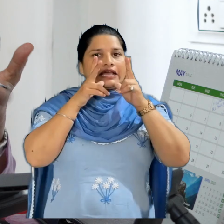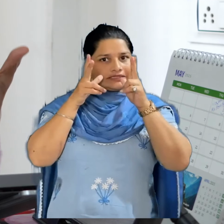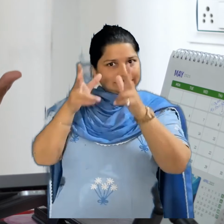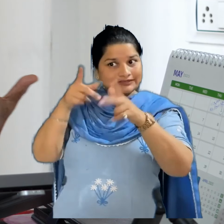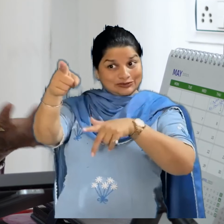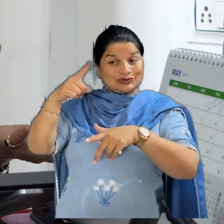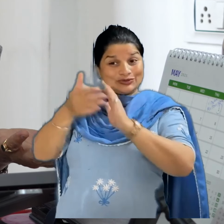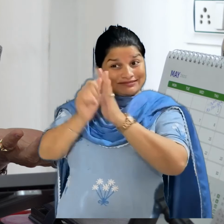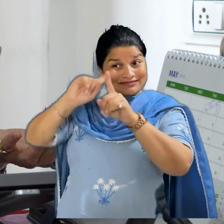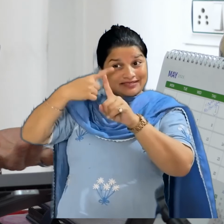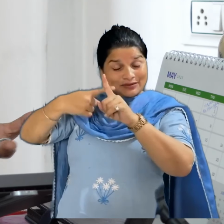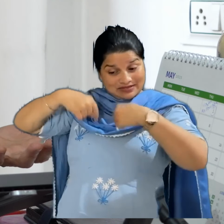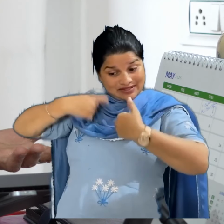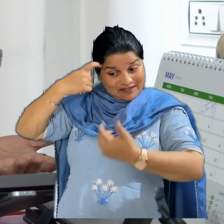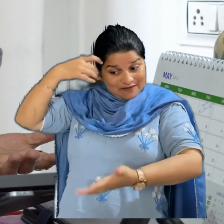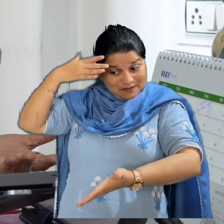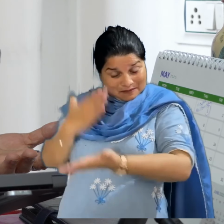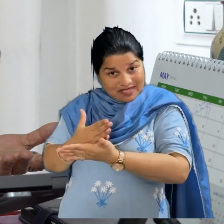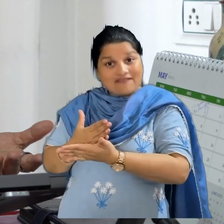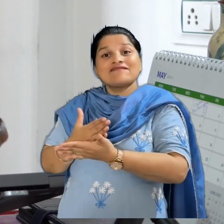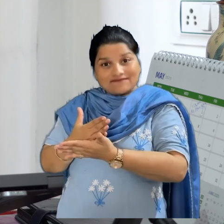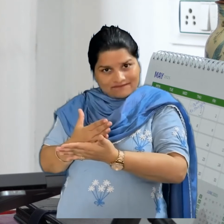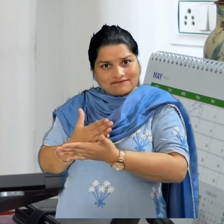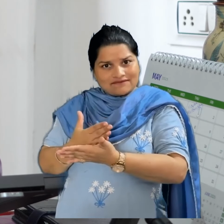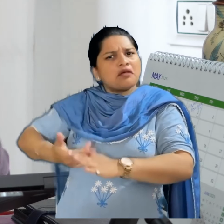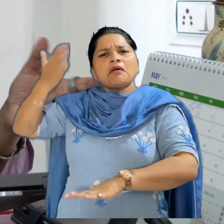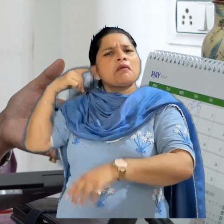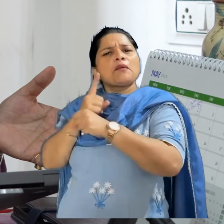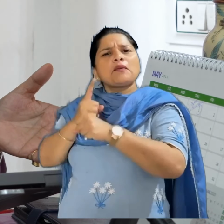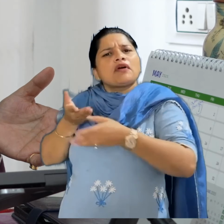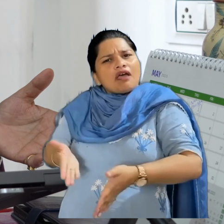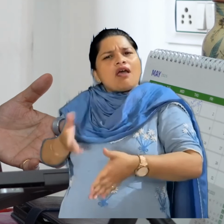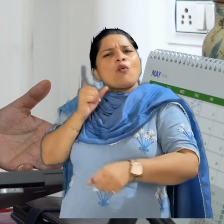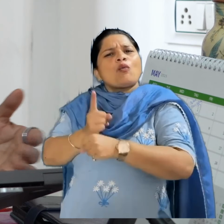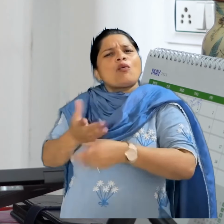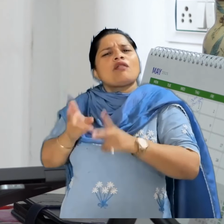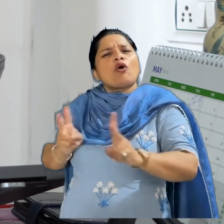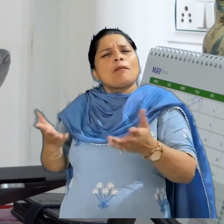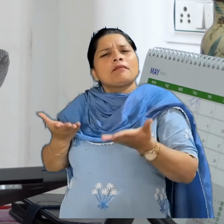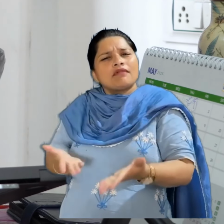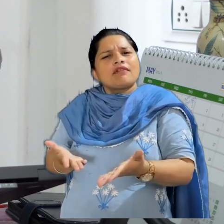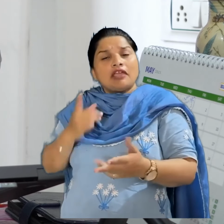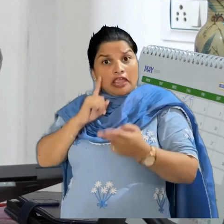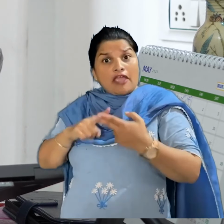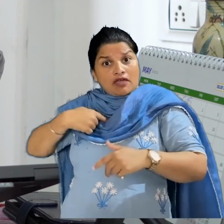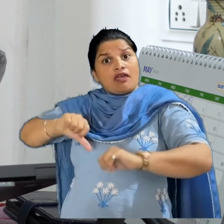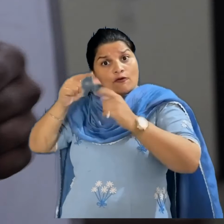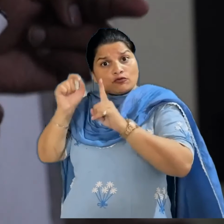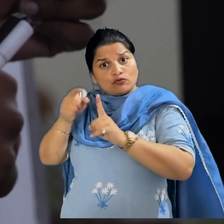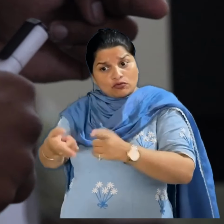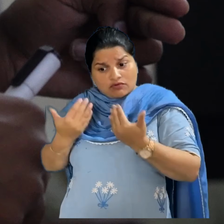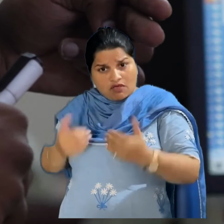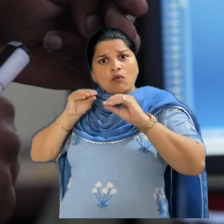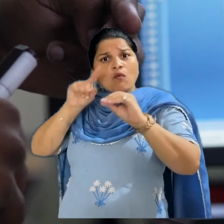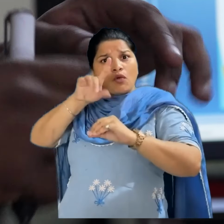said, I wasn't a teacher. I was nobody. If I can do, and now we have 150 children, you can become a teacher and teach